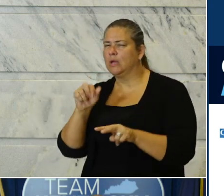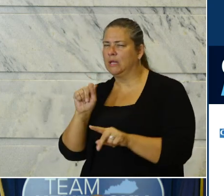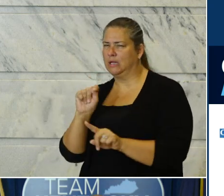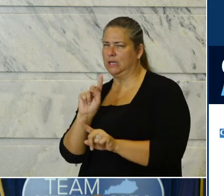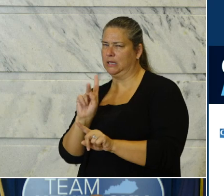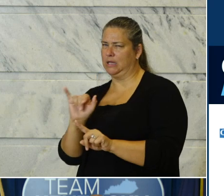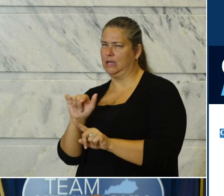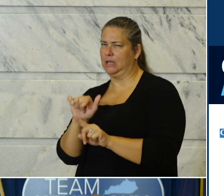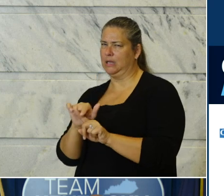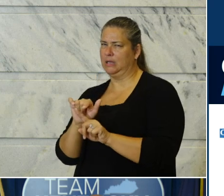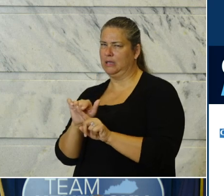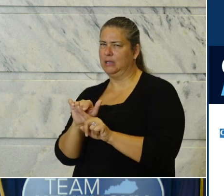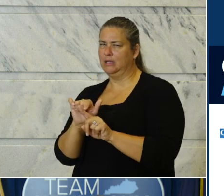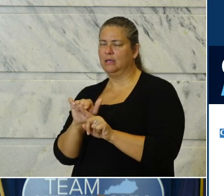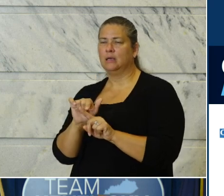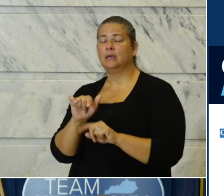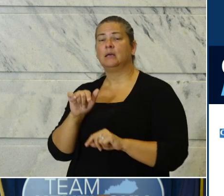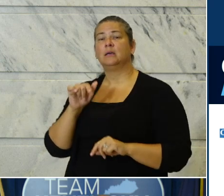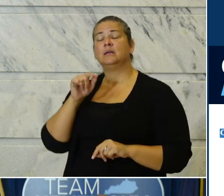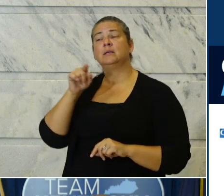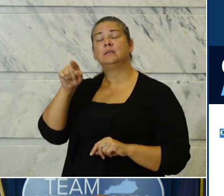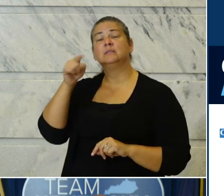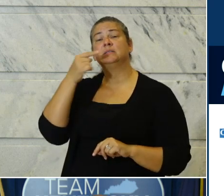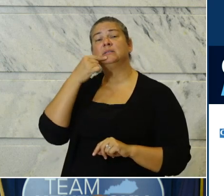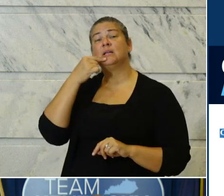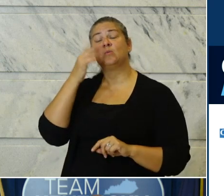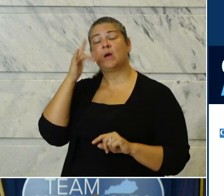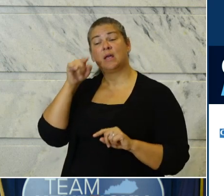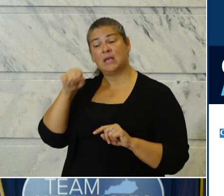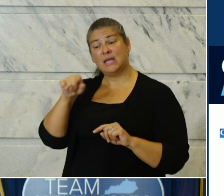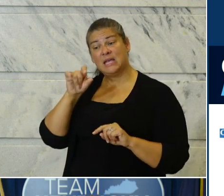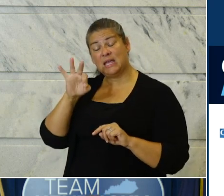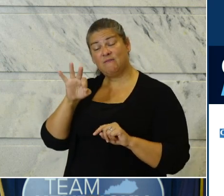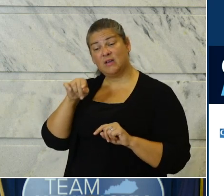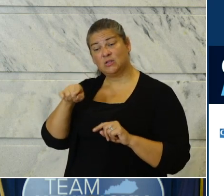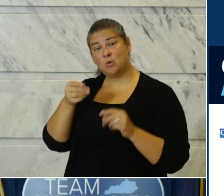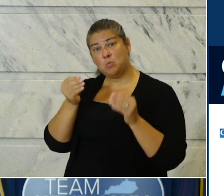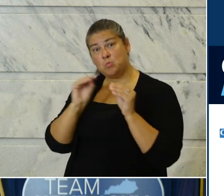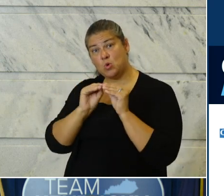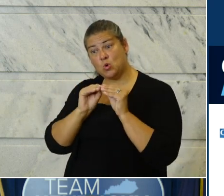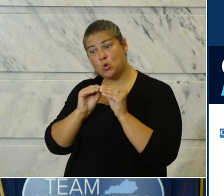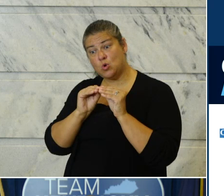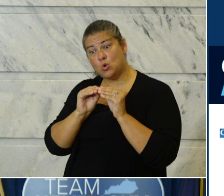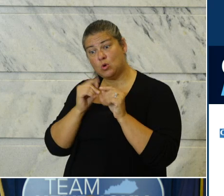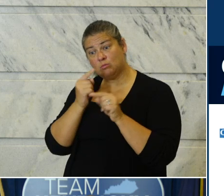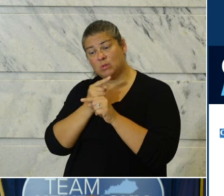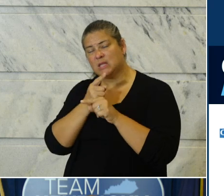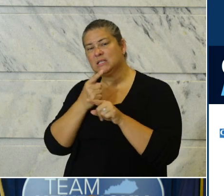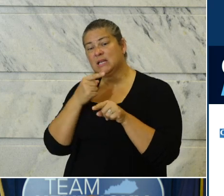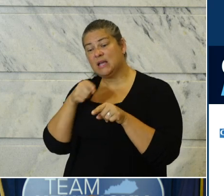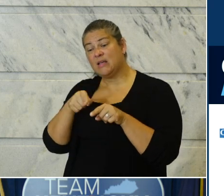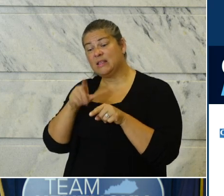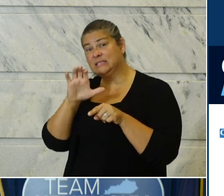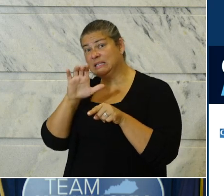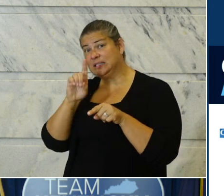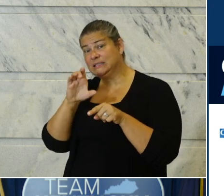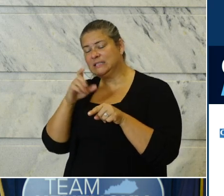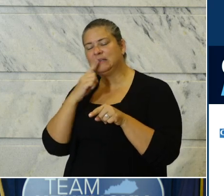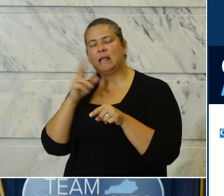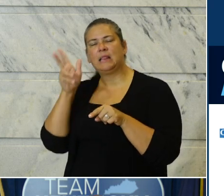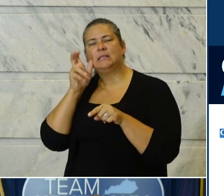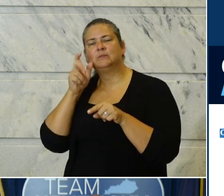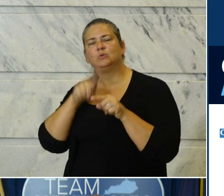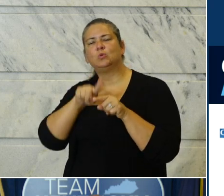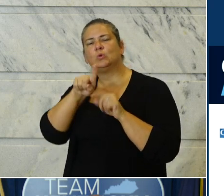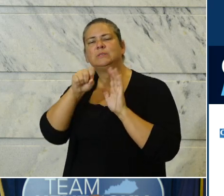where the disease is more active, testing may be required more widely, and you should listen to your state and local health officials. And so